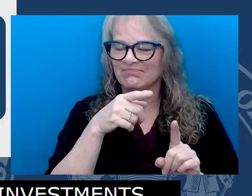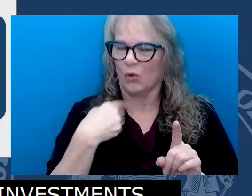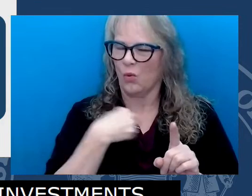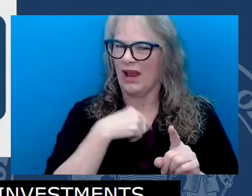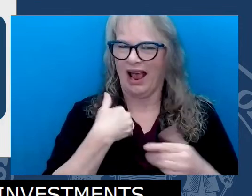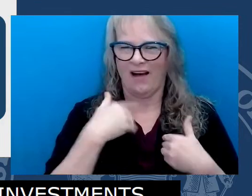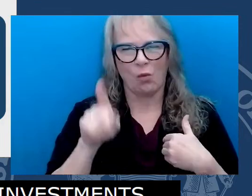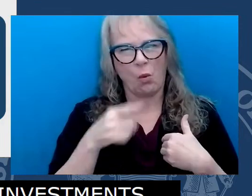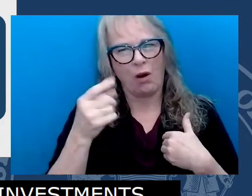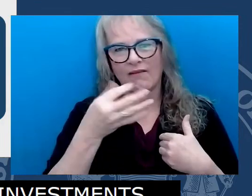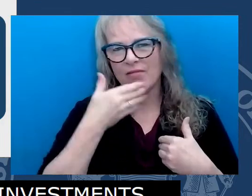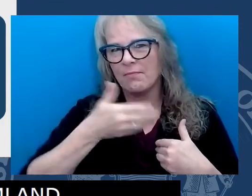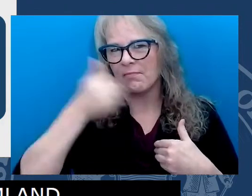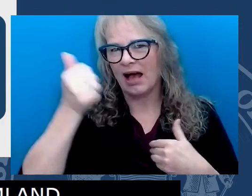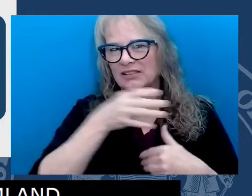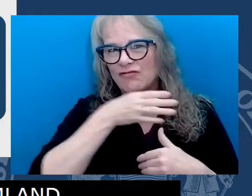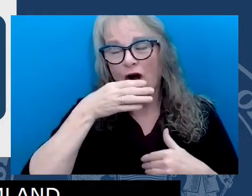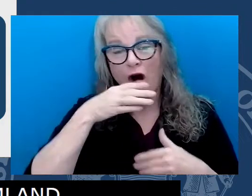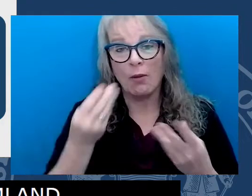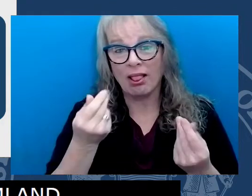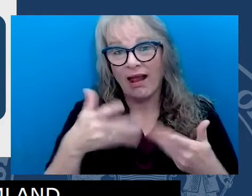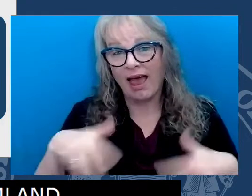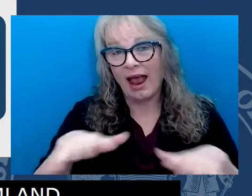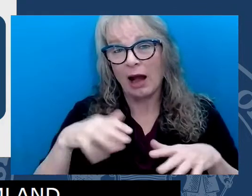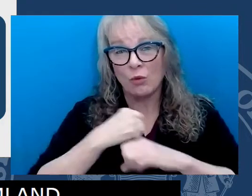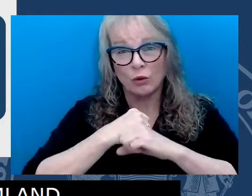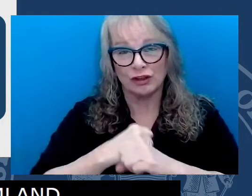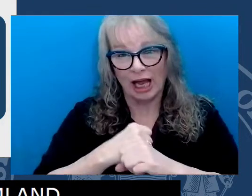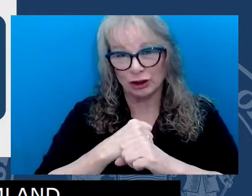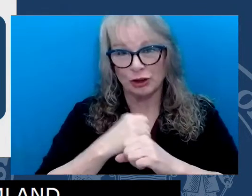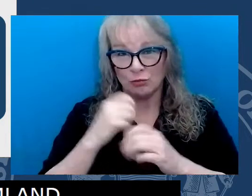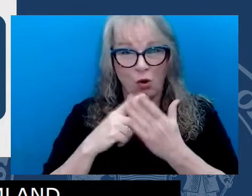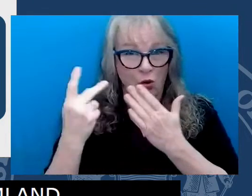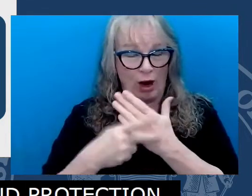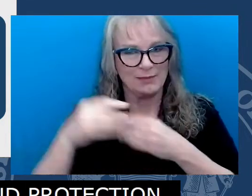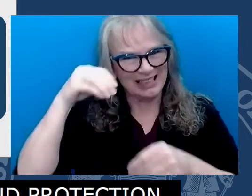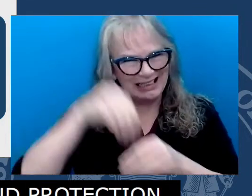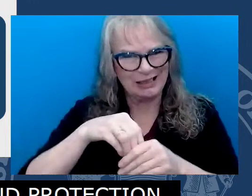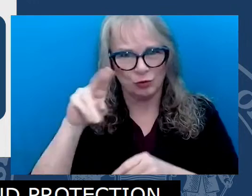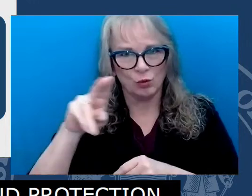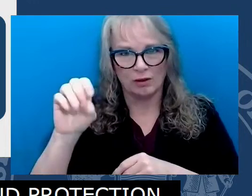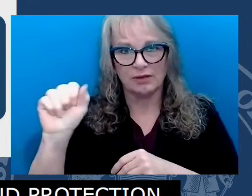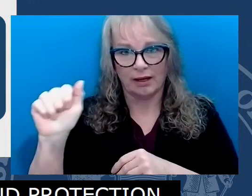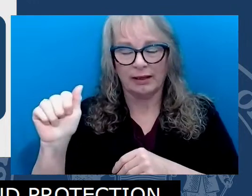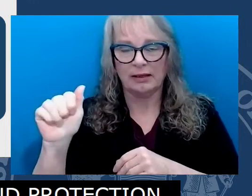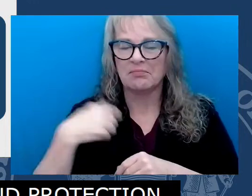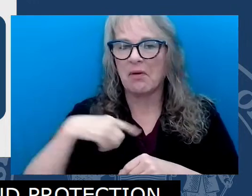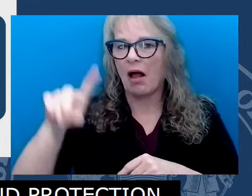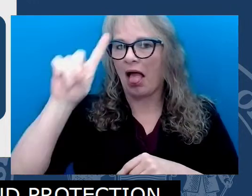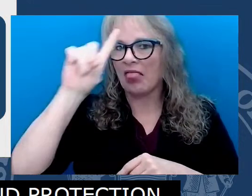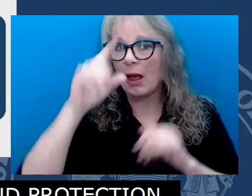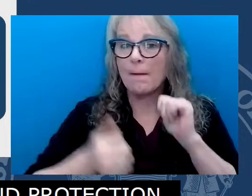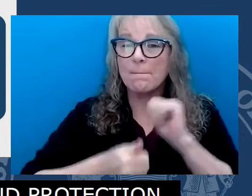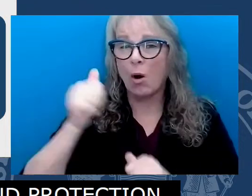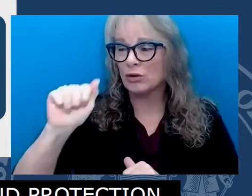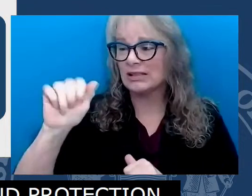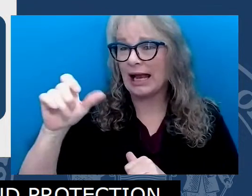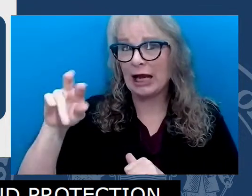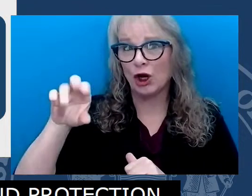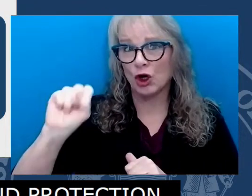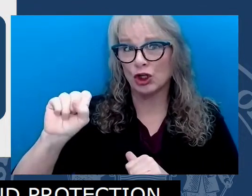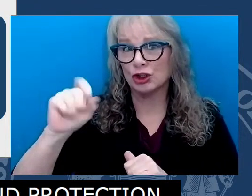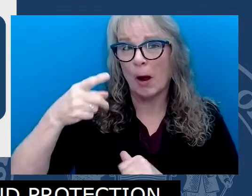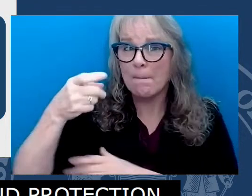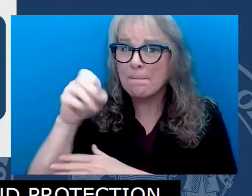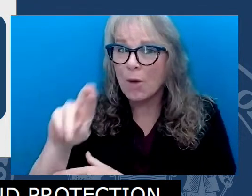protection programs in the country, and I think the most acres per capita preserved